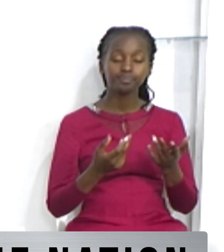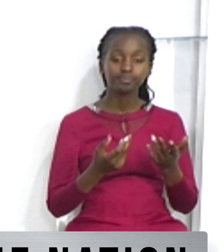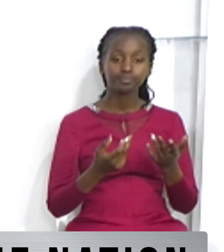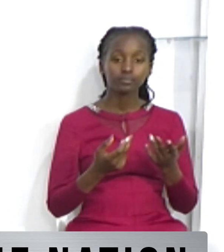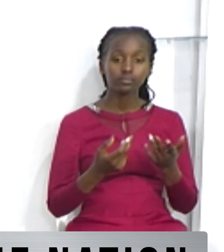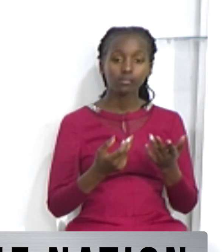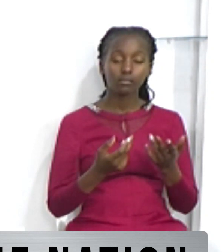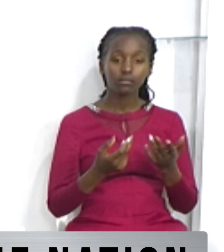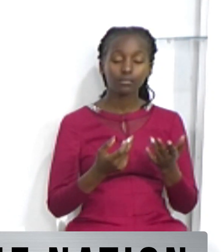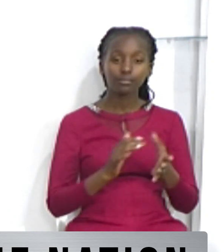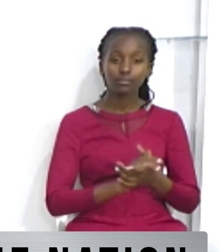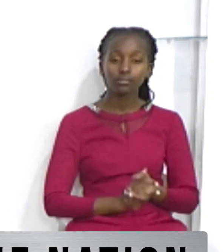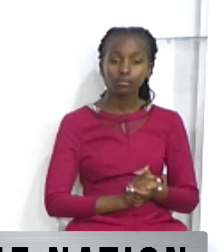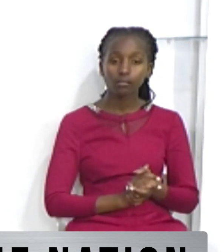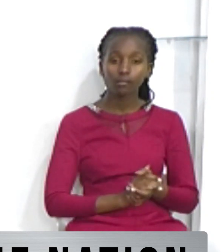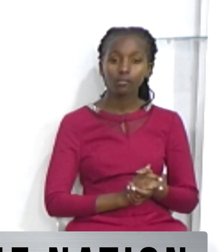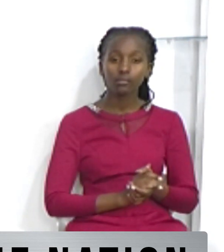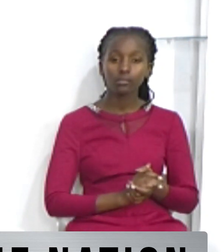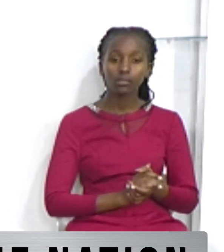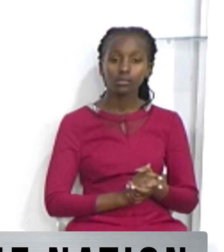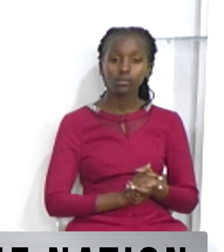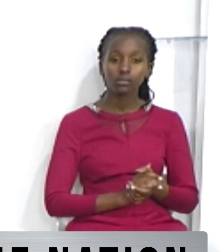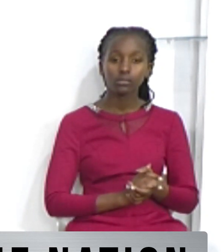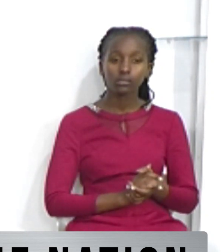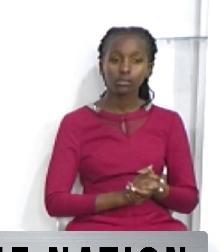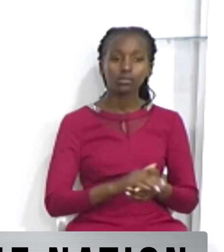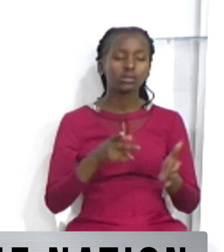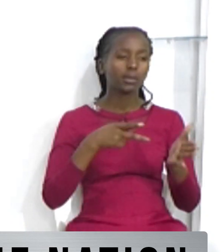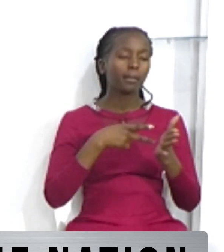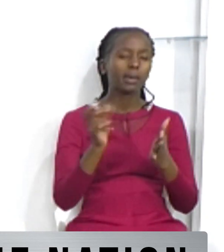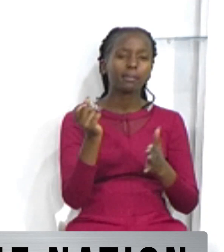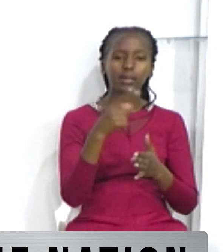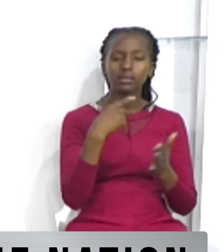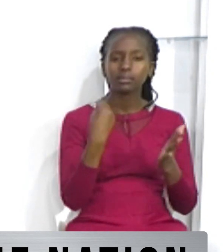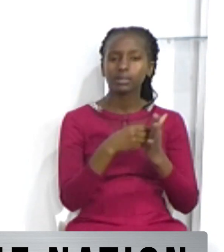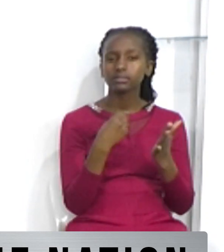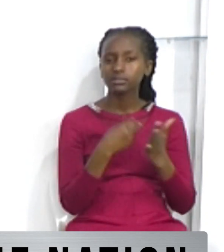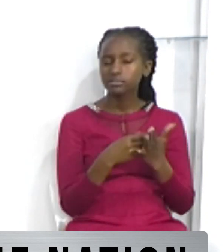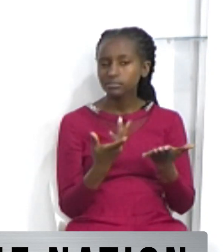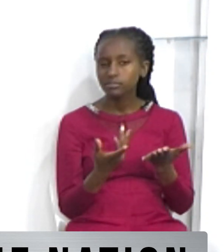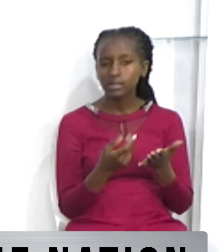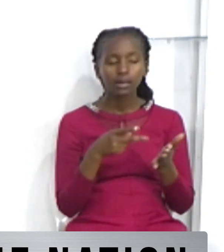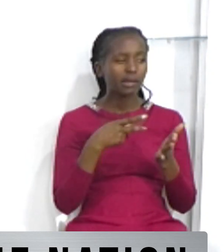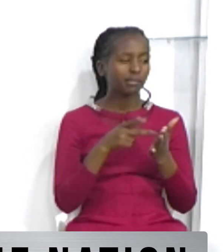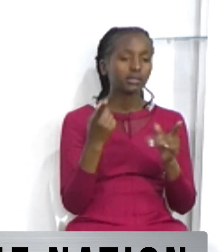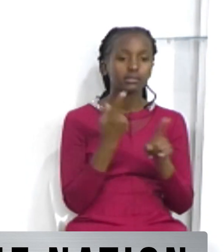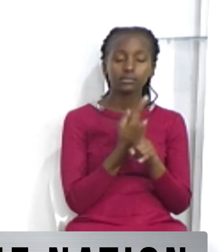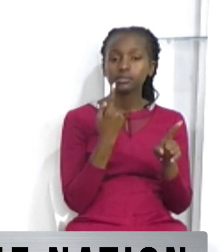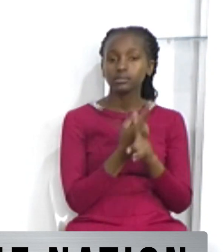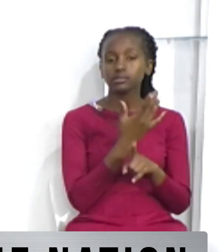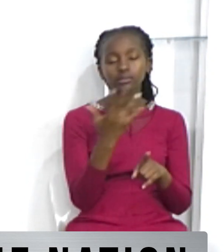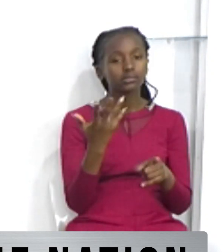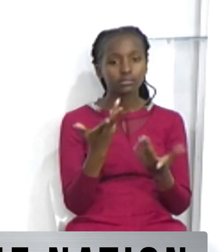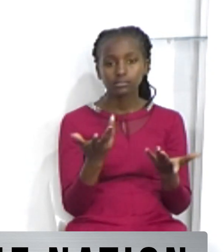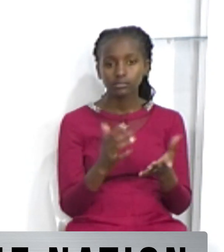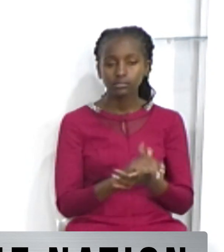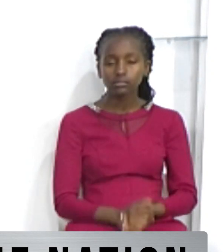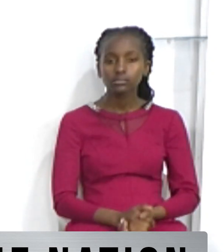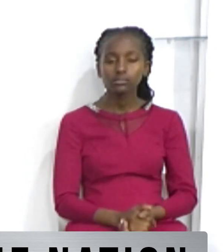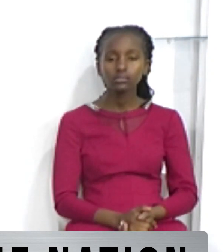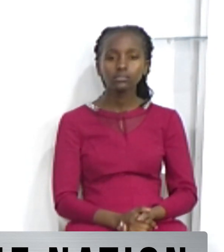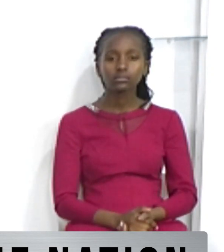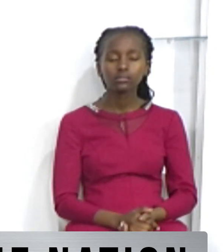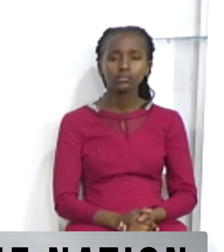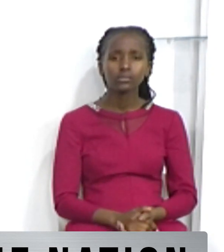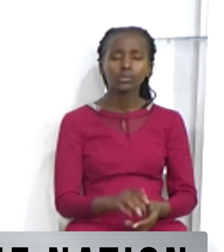these expenses for paying salaries, for example. That's the recurrent expenditure. Right. Instead